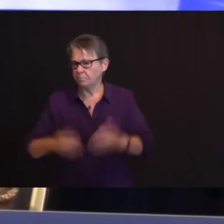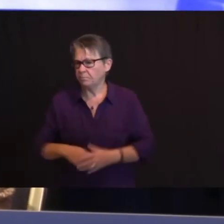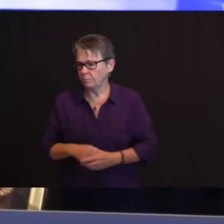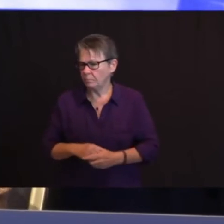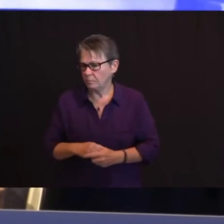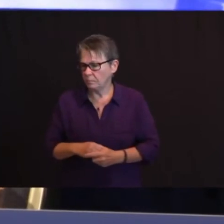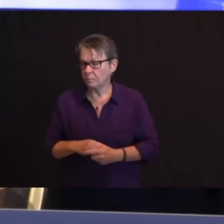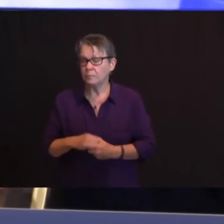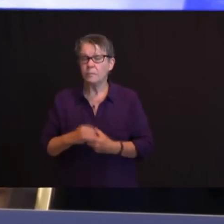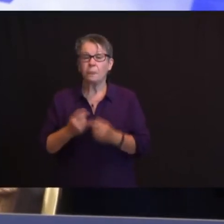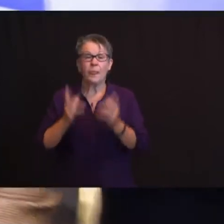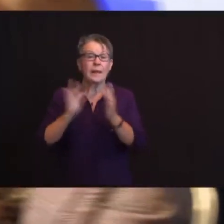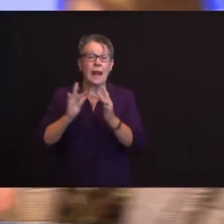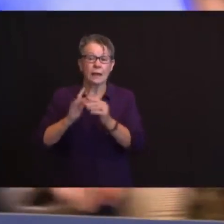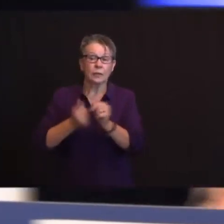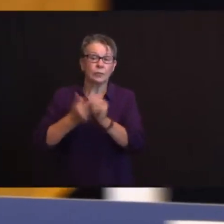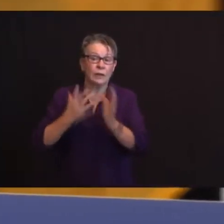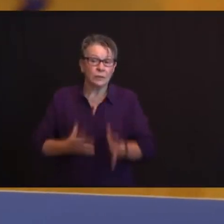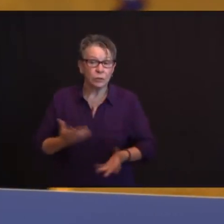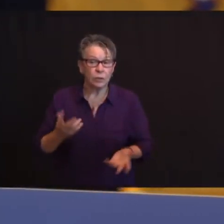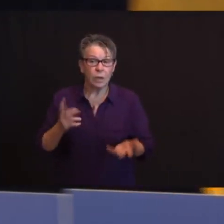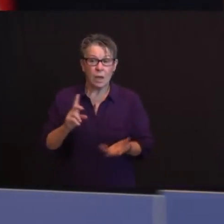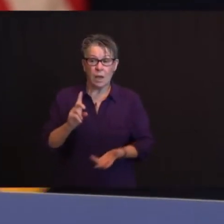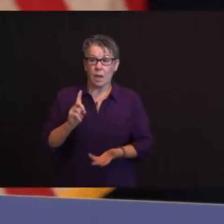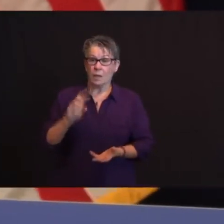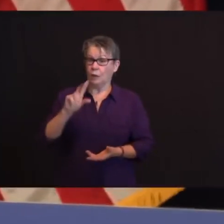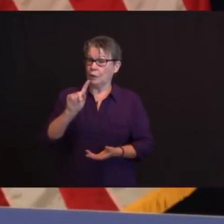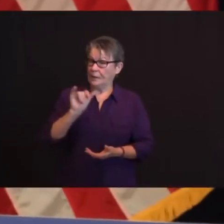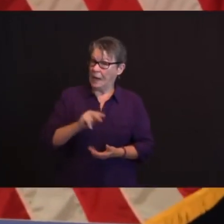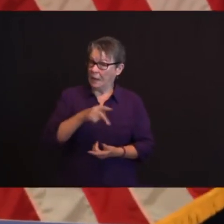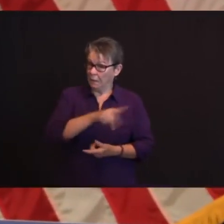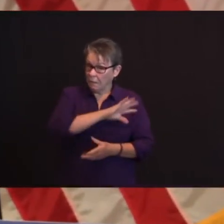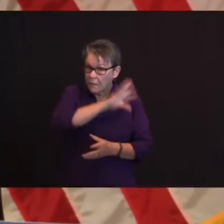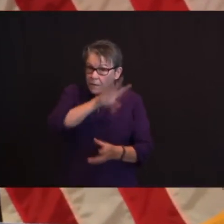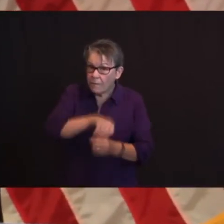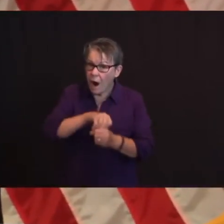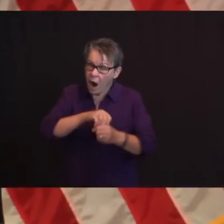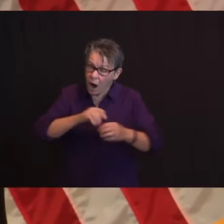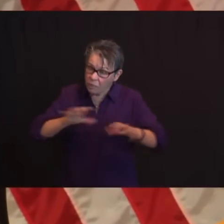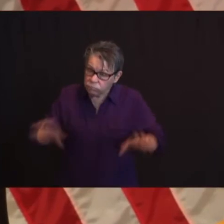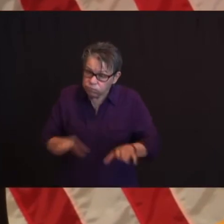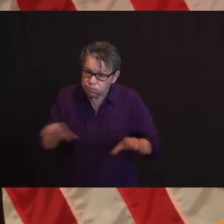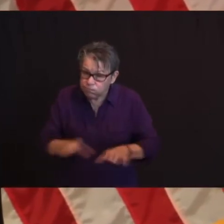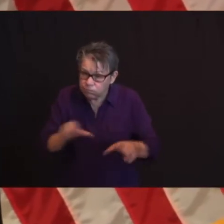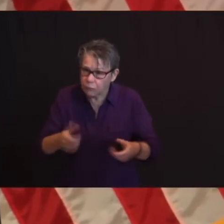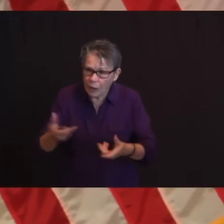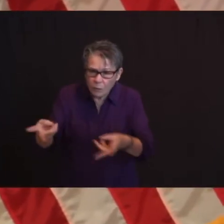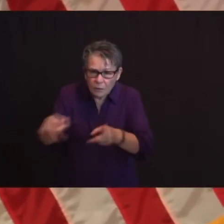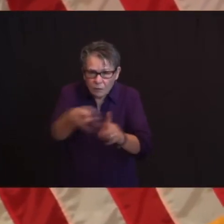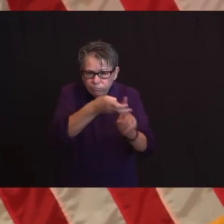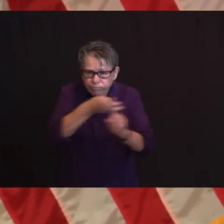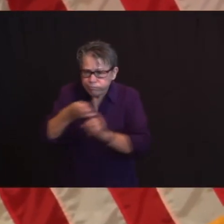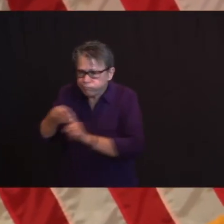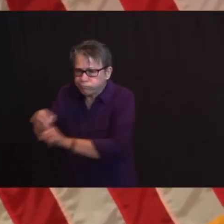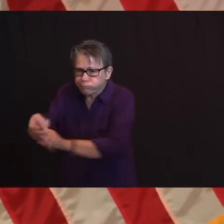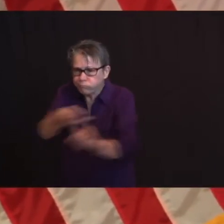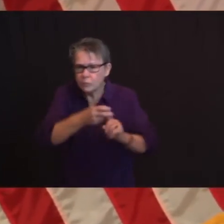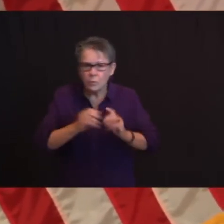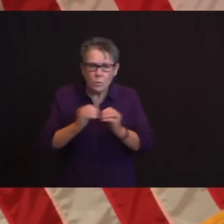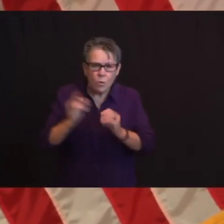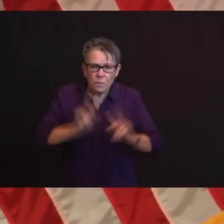her. So, as we hit widespread activity with COVID, as we're seeing right